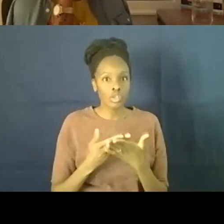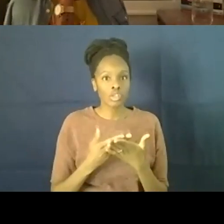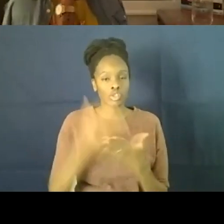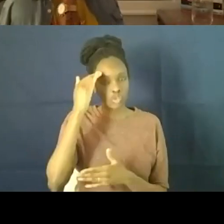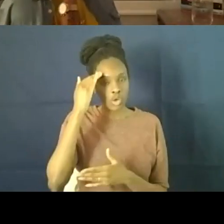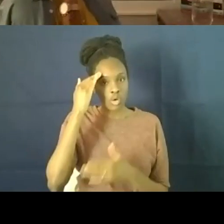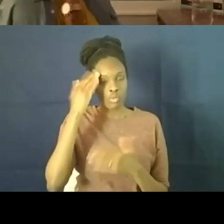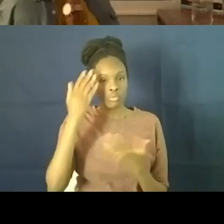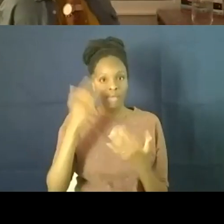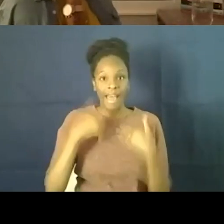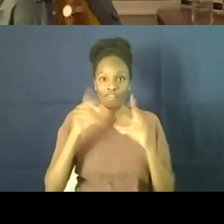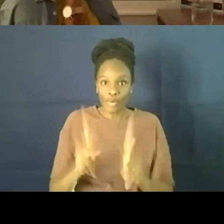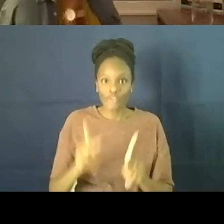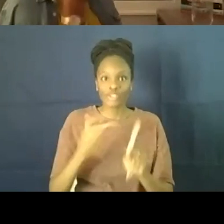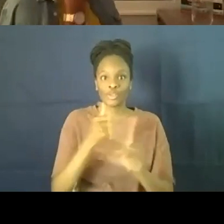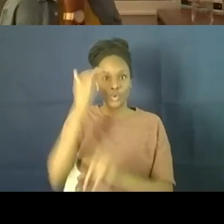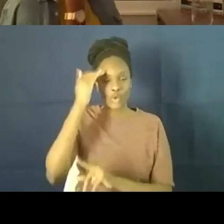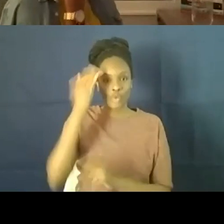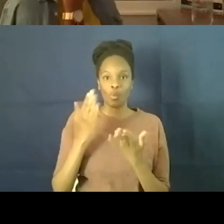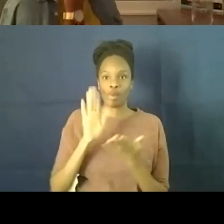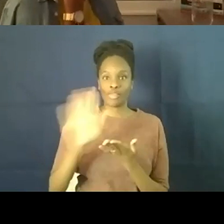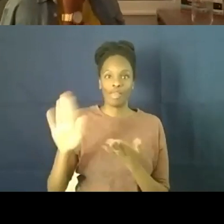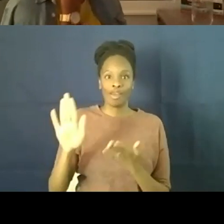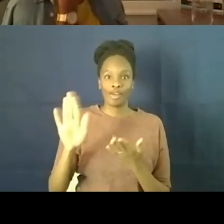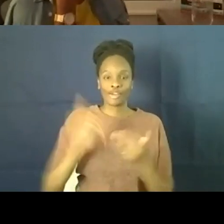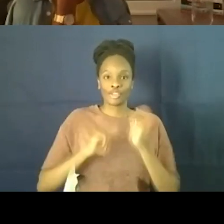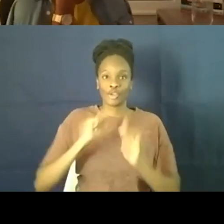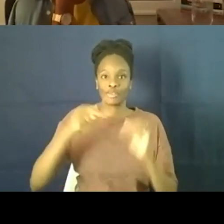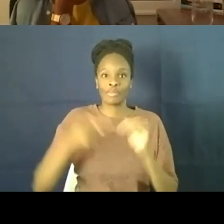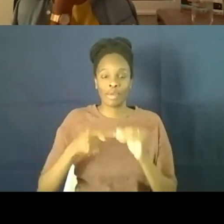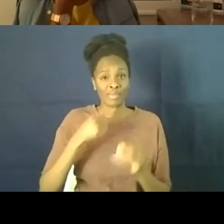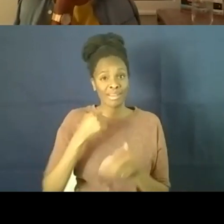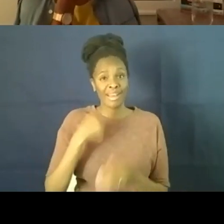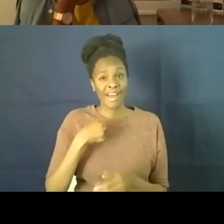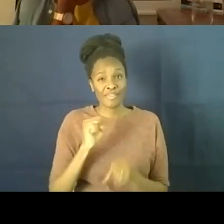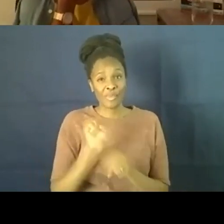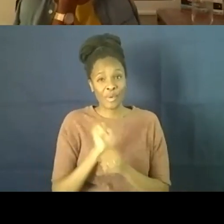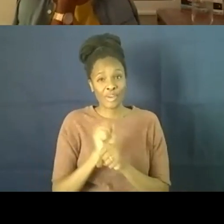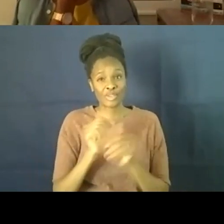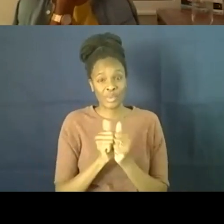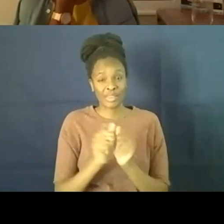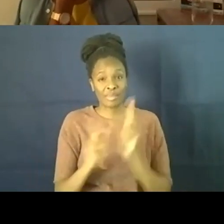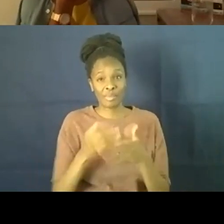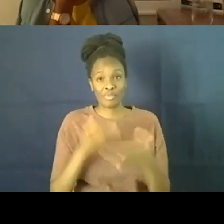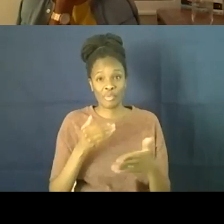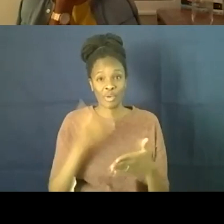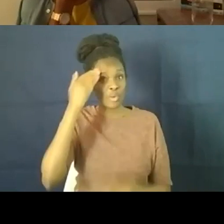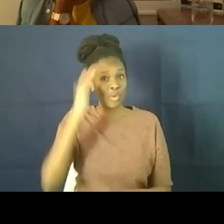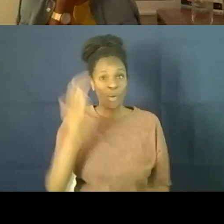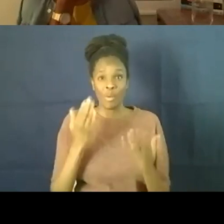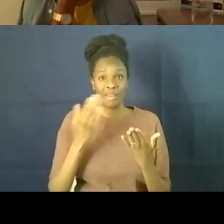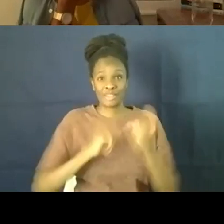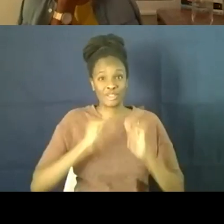is. Mm-hmm. Because I've worked on many shows where the creator doesn't know what their show is. By the second episode, they're like, you know, I